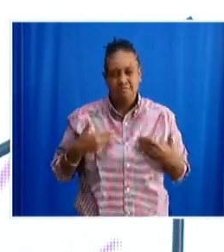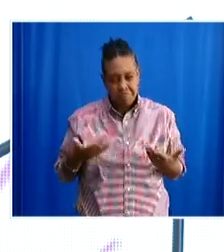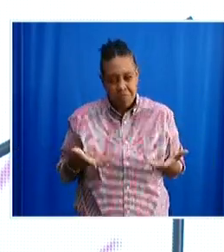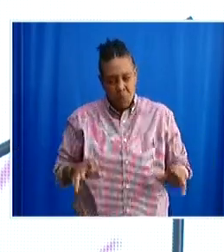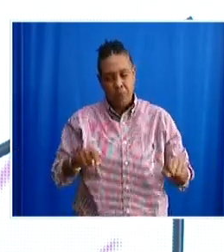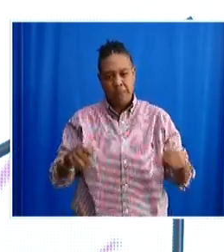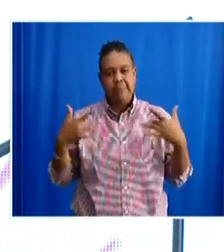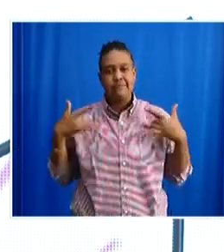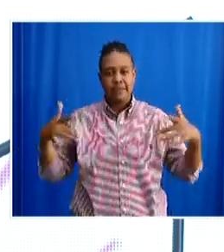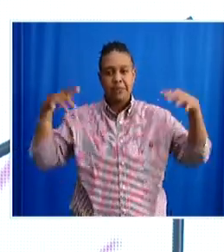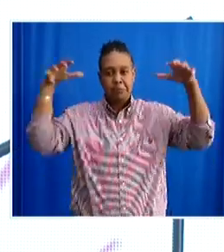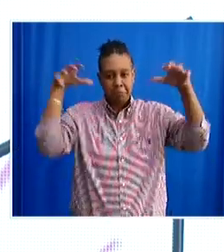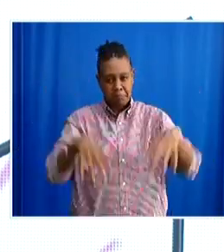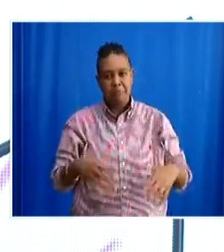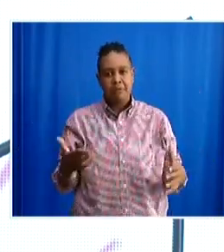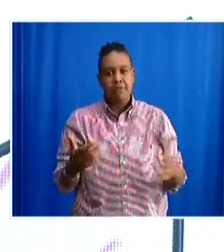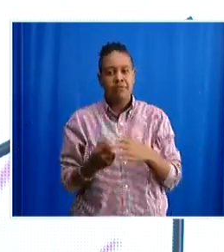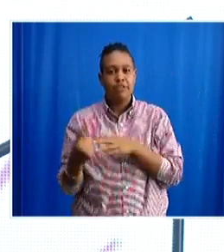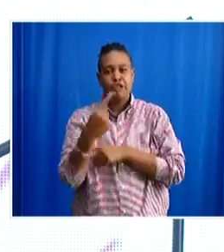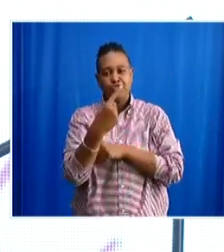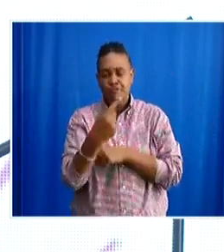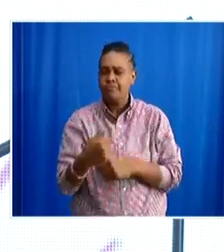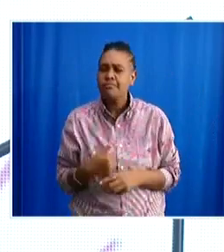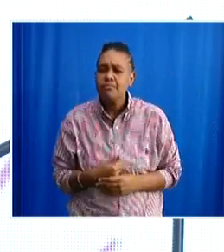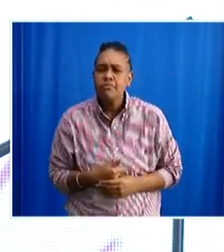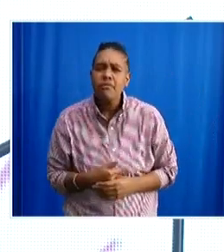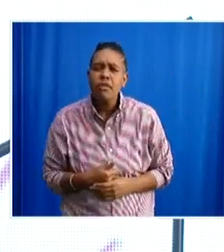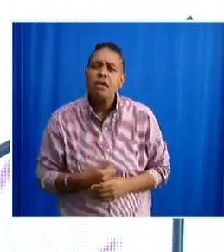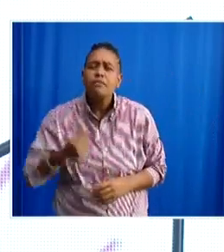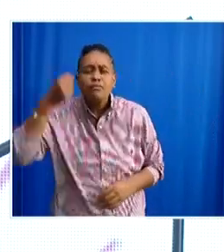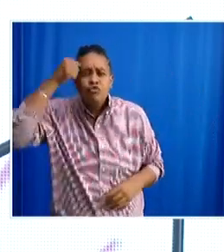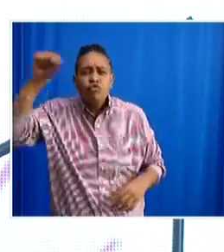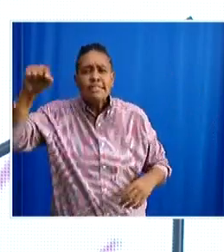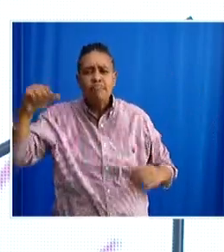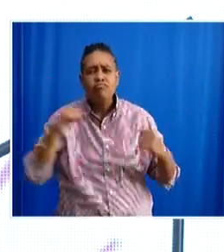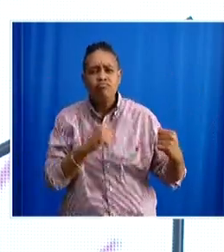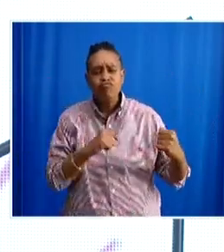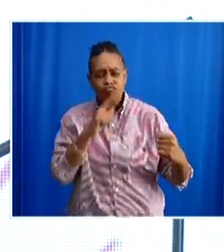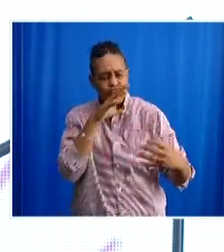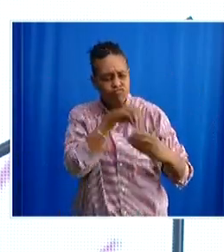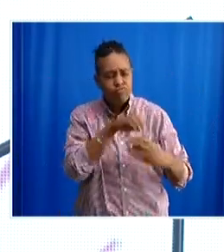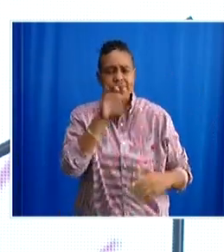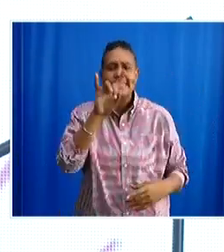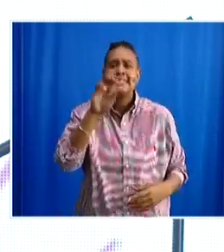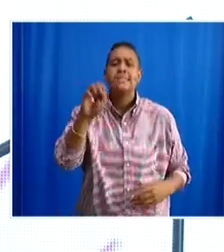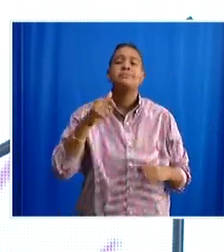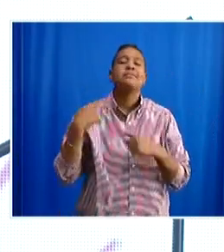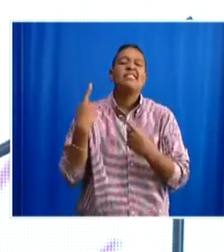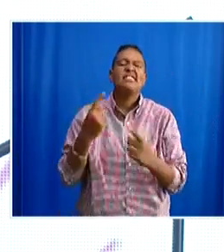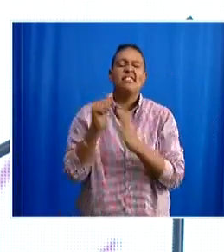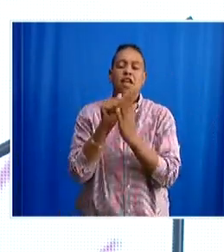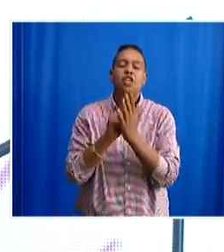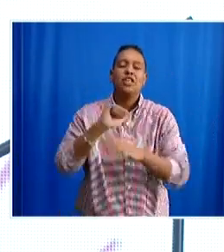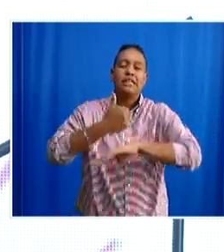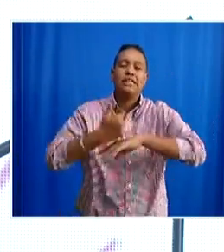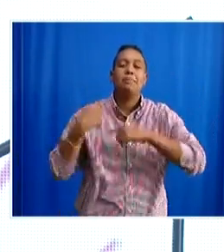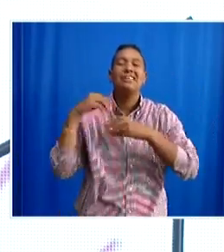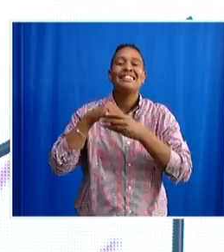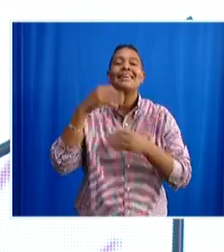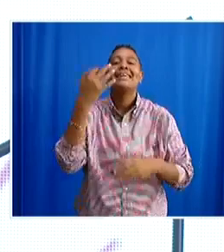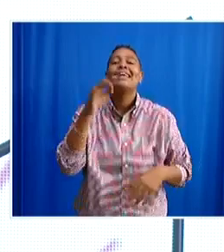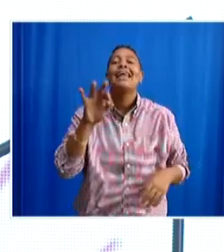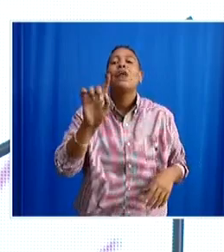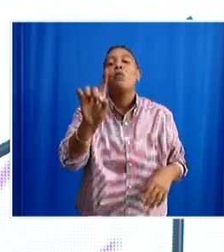event. Building resilience has been a central theme of CDEMA since the agency's establishment in